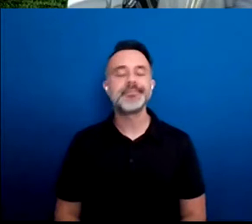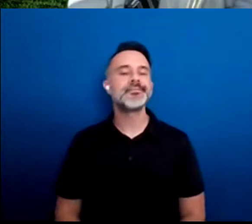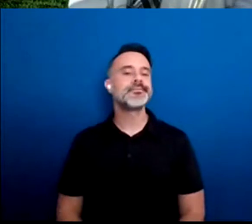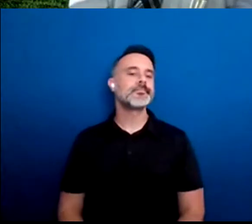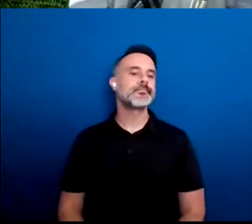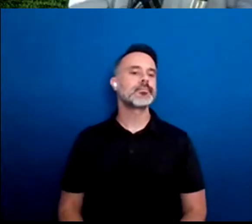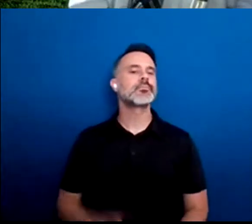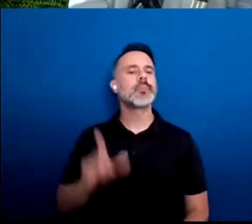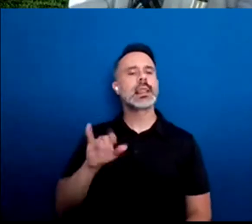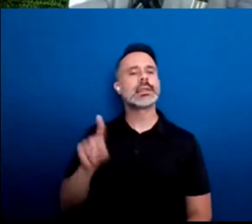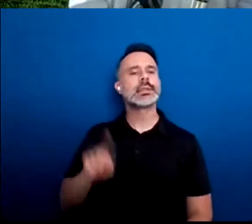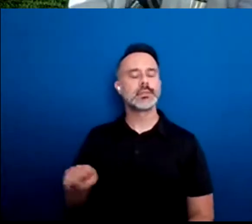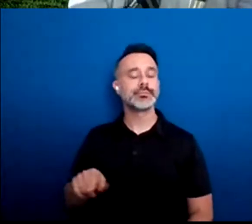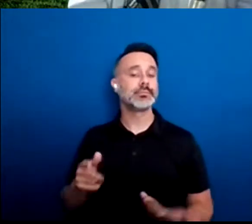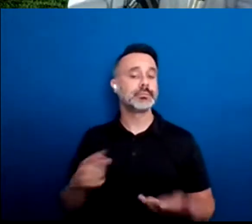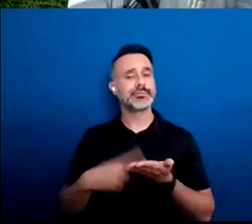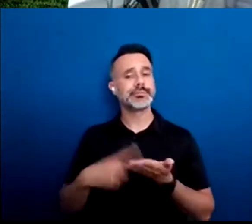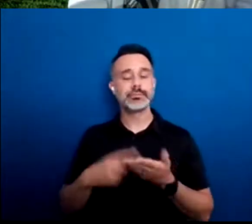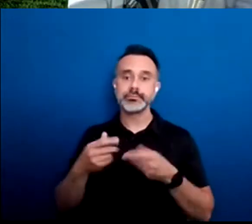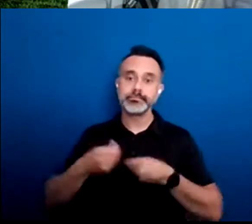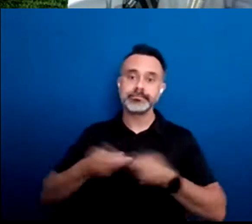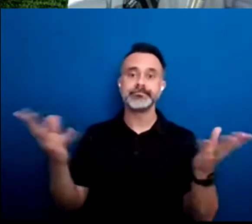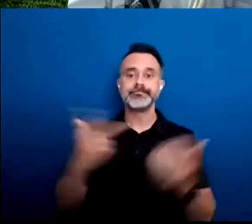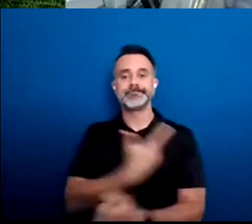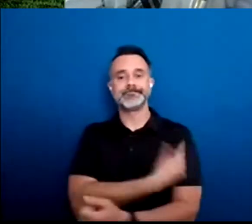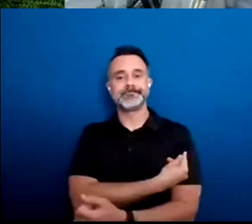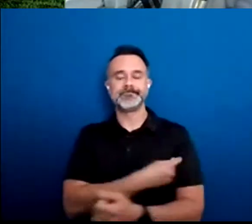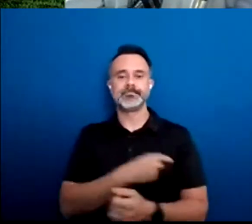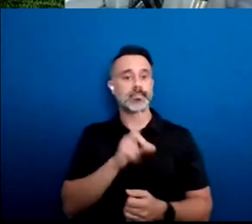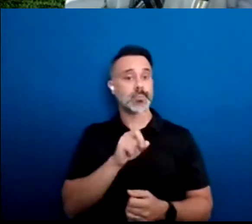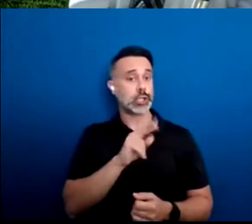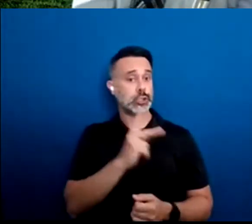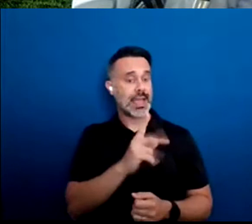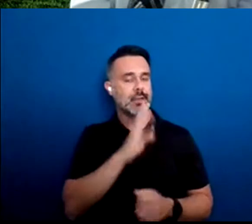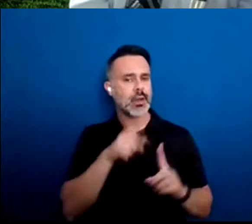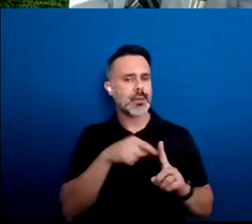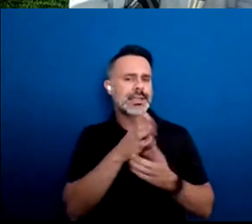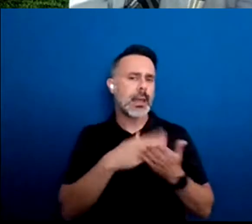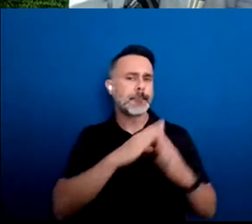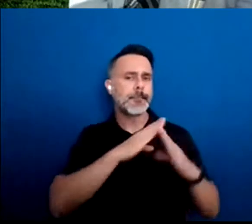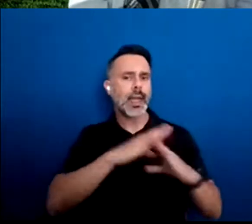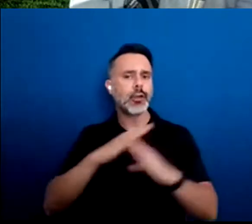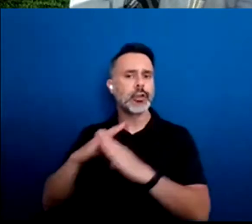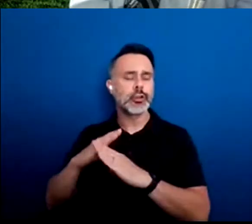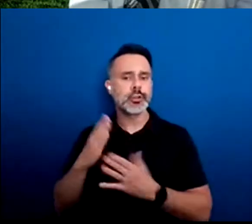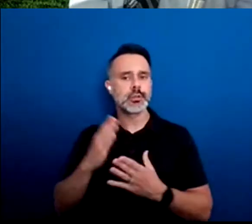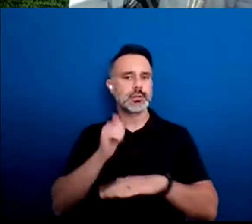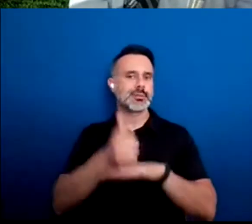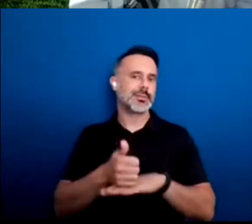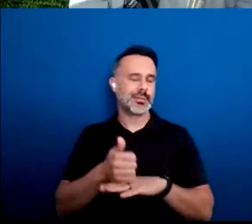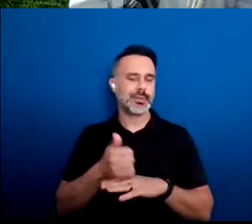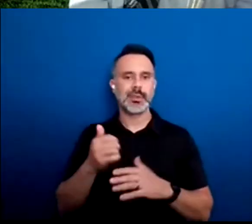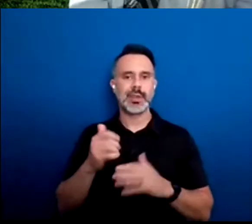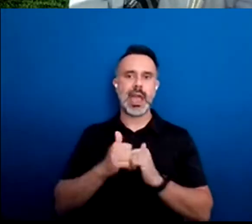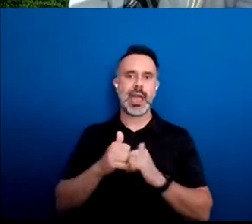of Sacramento County, Dr. K, you mentioned some of the different barriers that may be in place for people to be able to access the